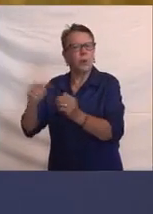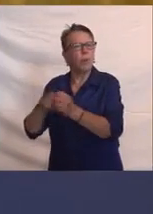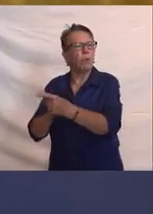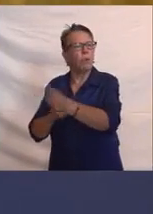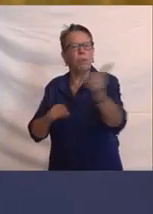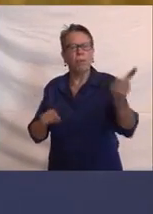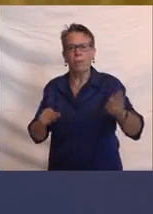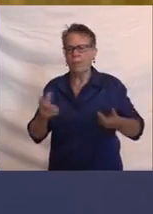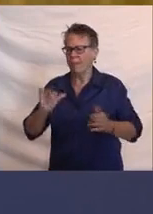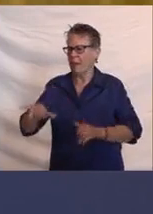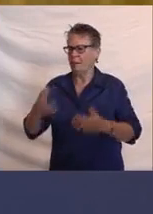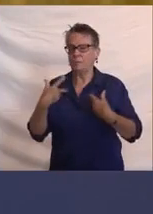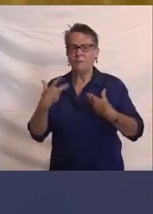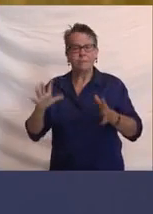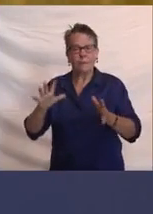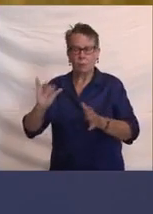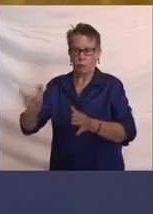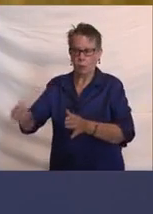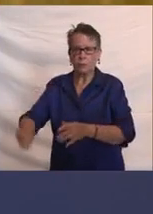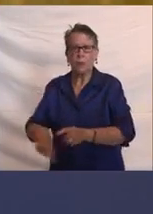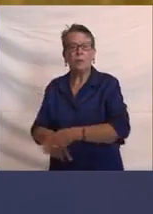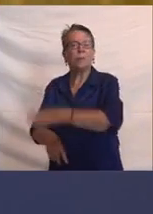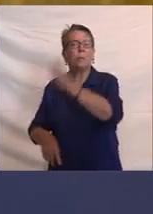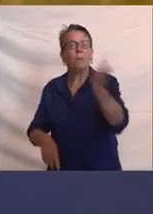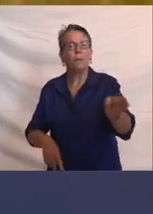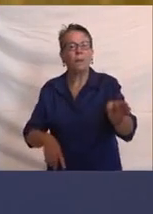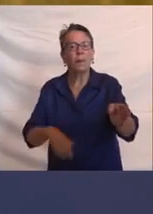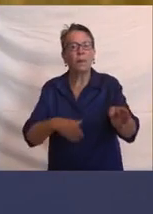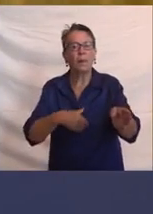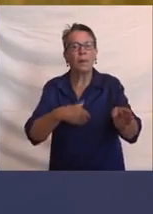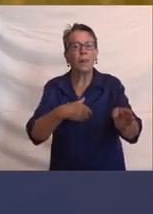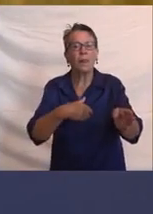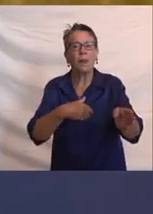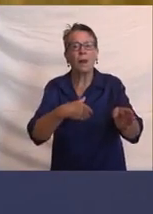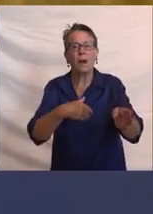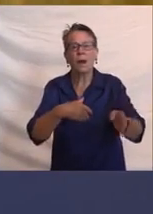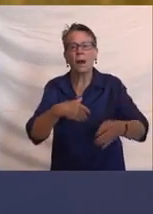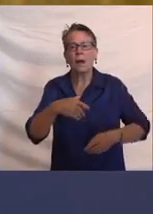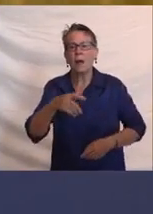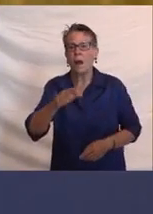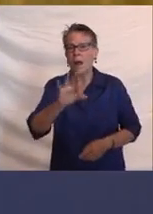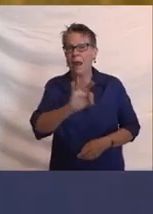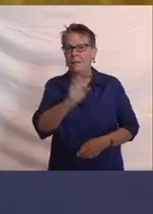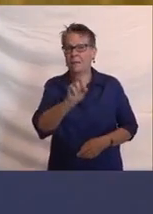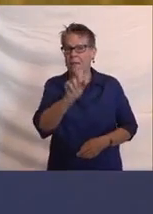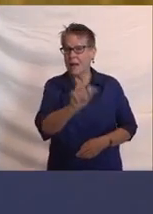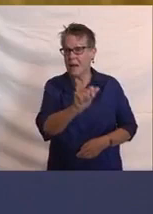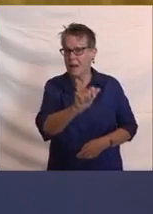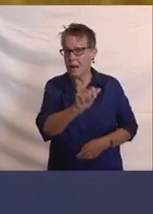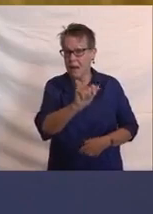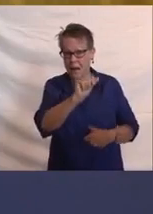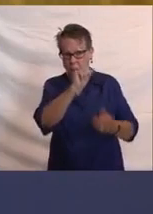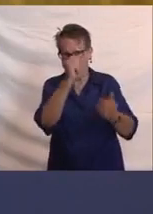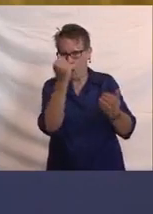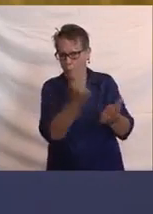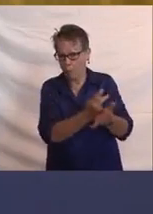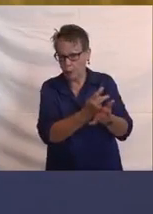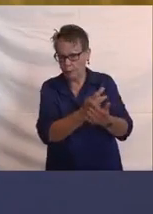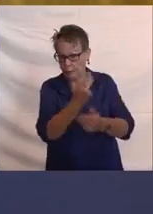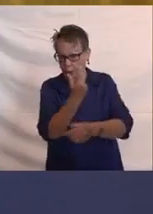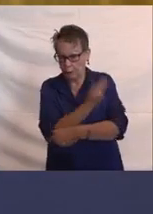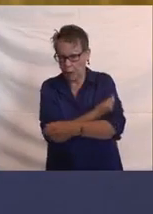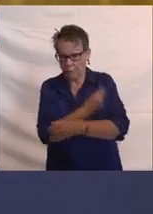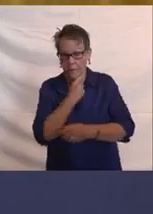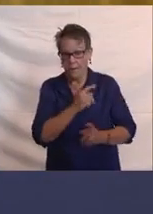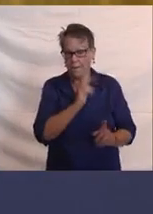you mandate vaccines for children 5 and up once the FDA grants full approval? I think we've already addressed that. The answer is we're going to deal with that population the same that